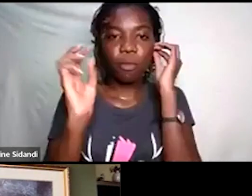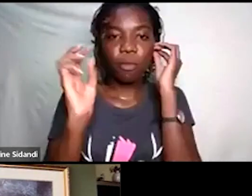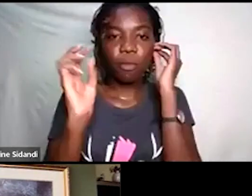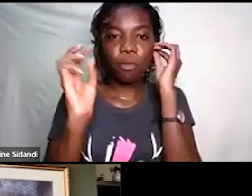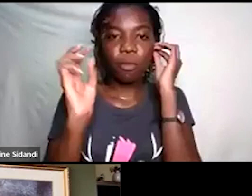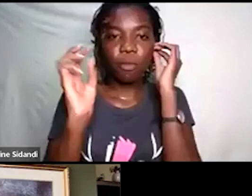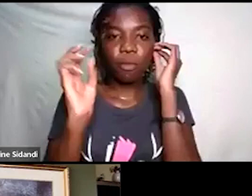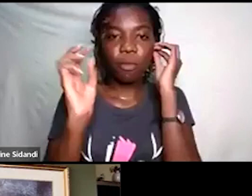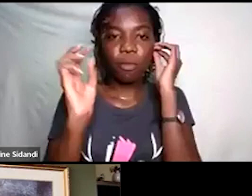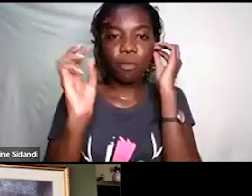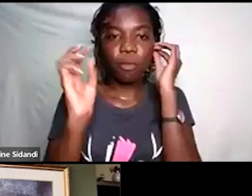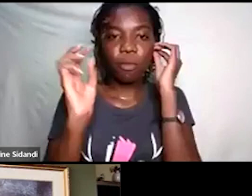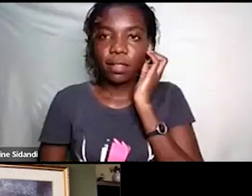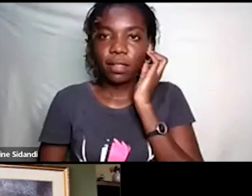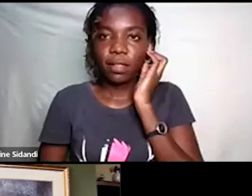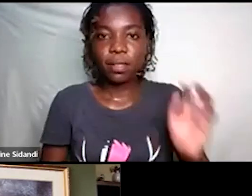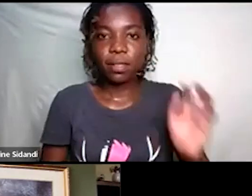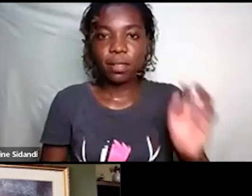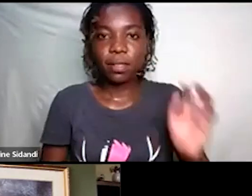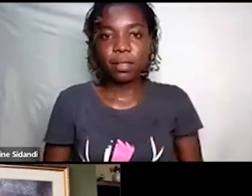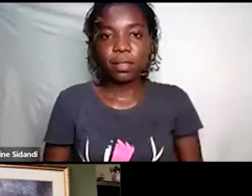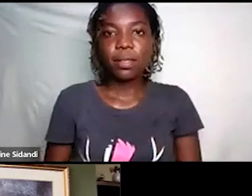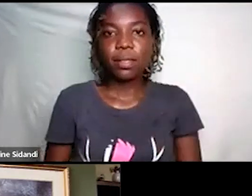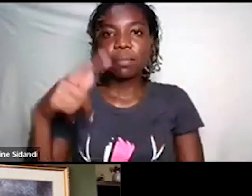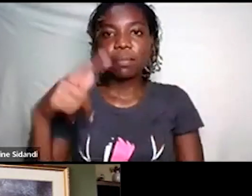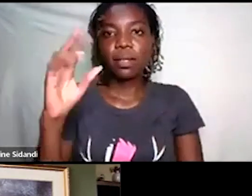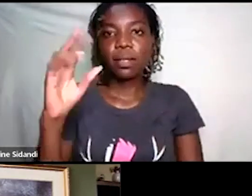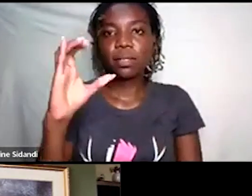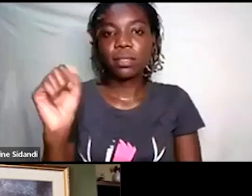Okay, and for you, Priska Kitur,